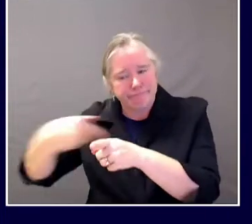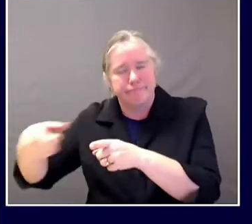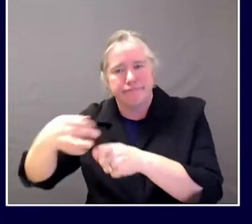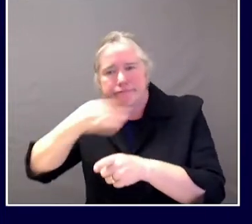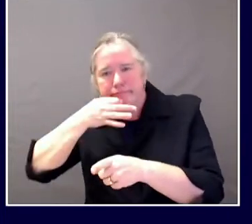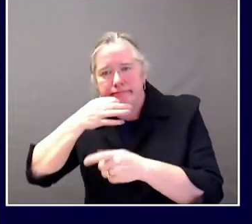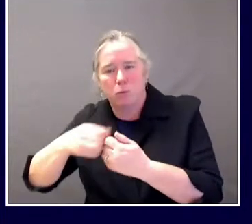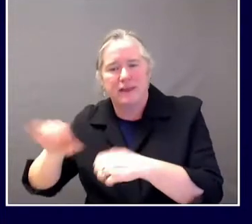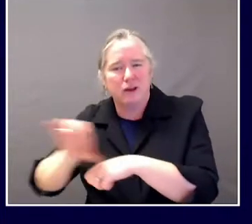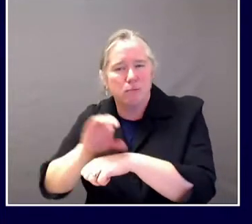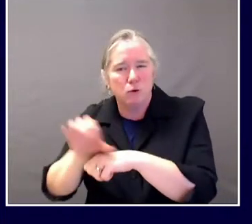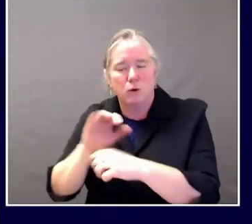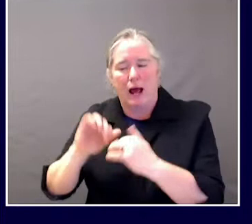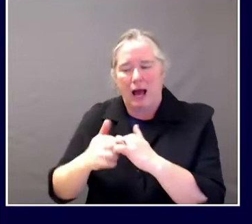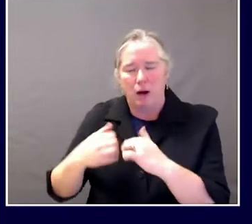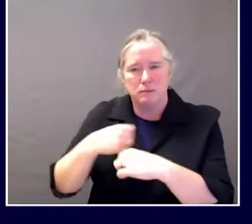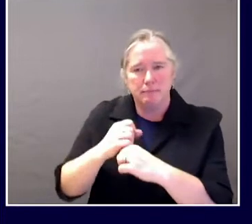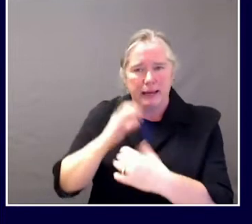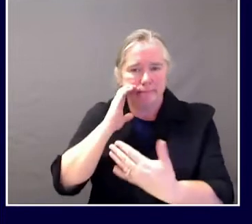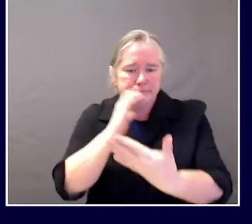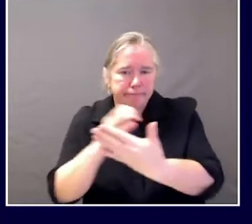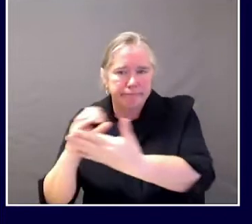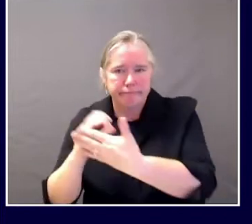dashboard, and we are